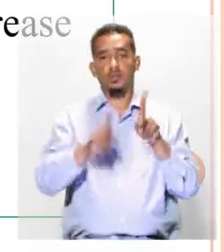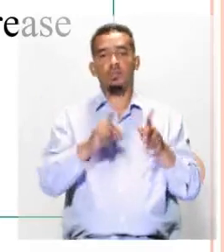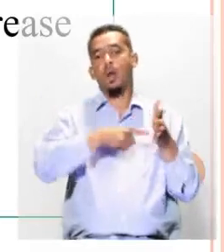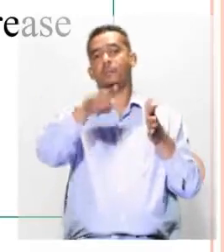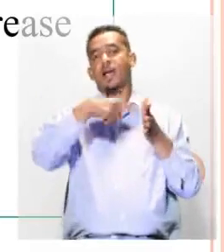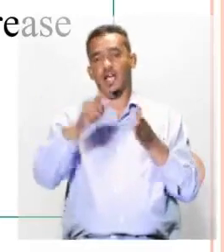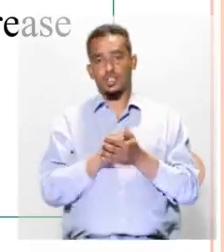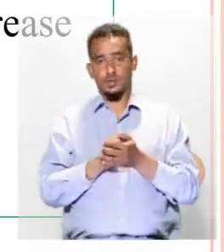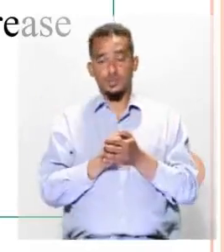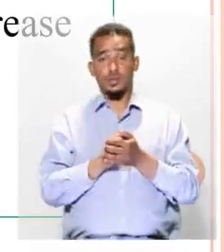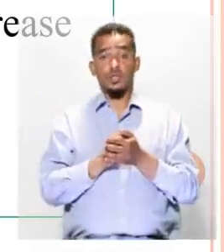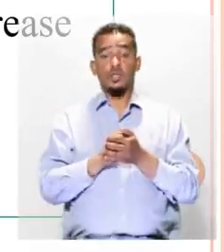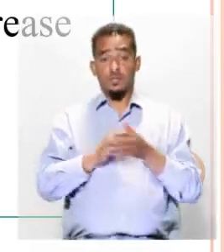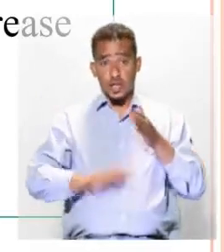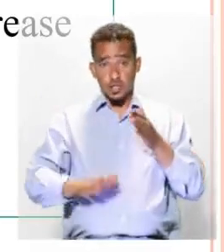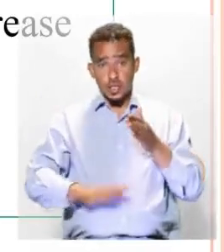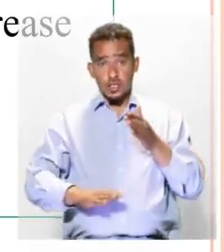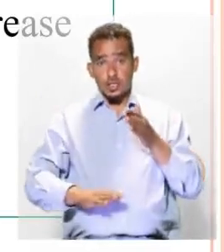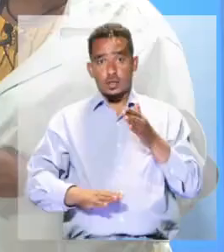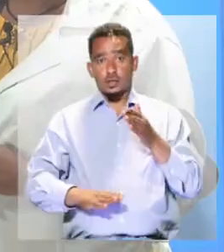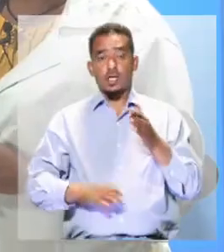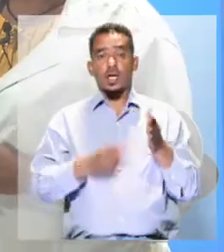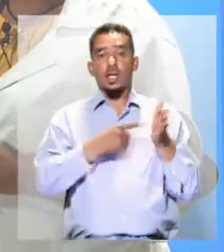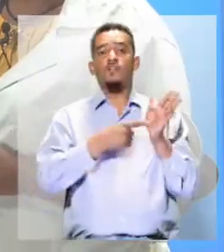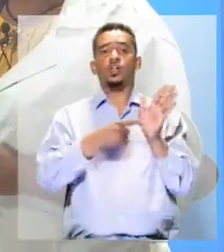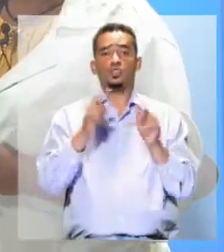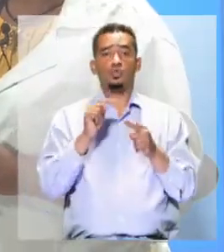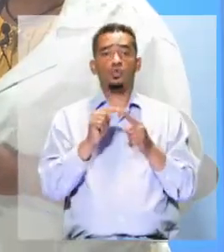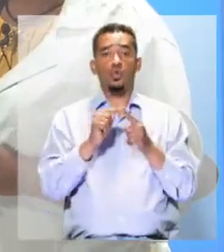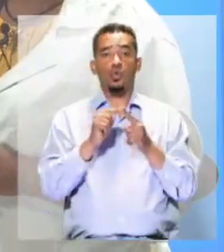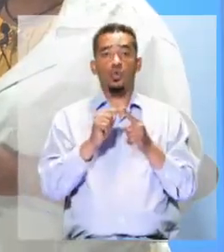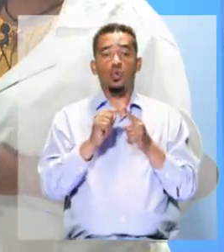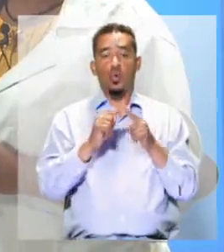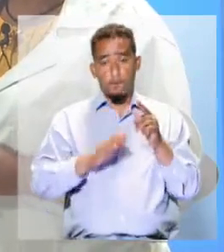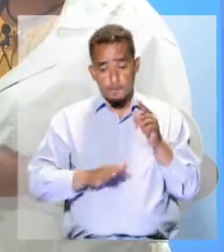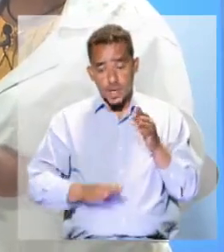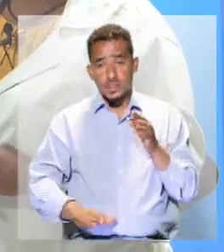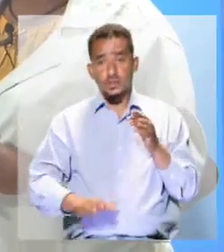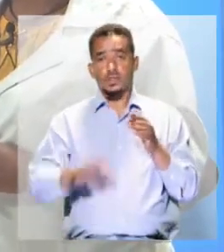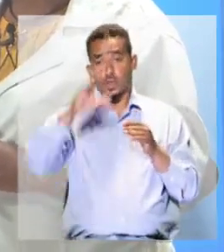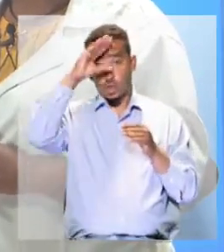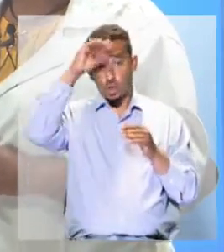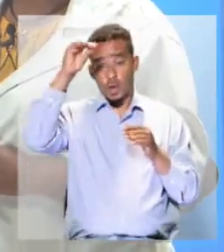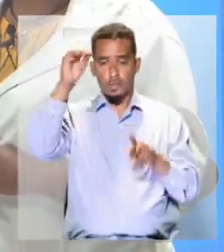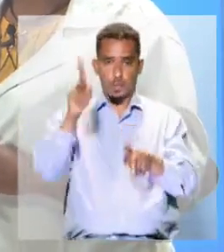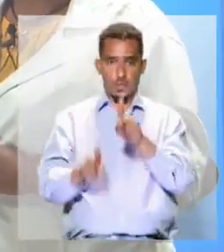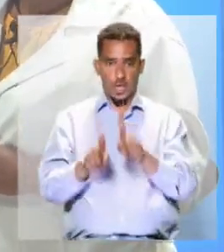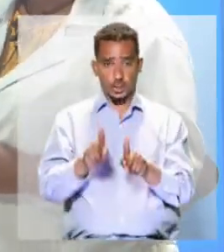So, fertility refers to the occurrence of birth in the human